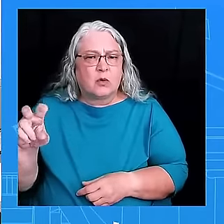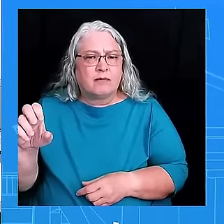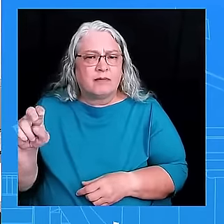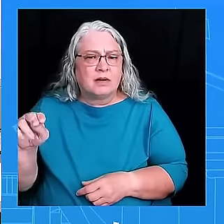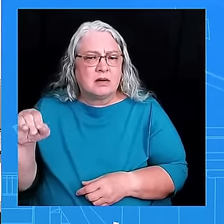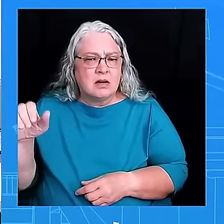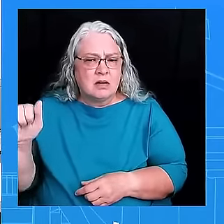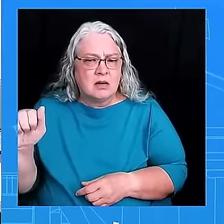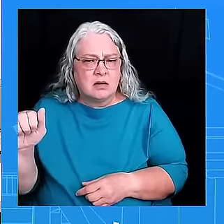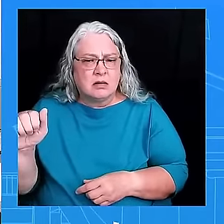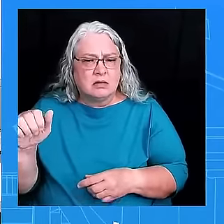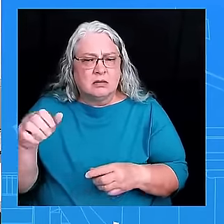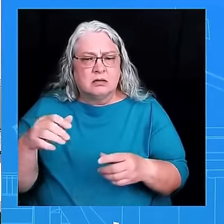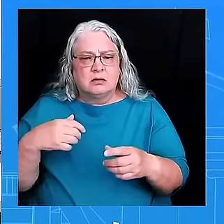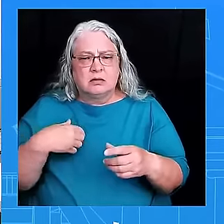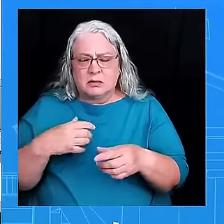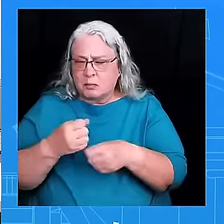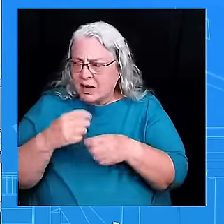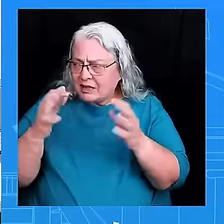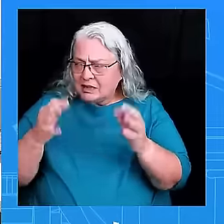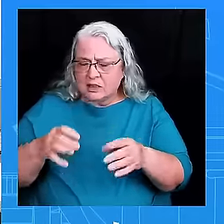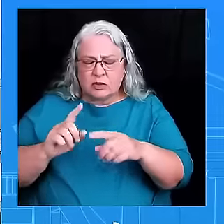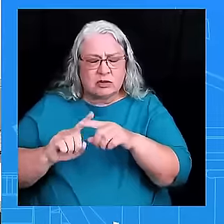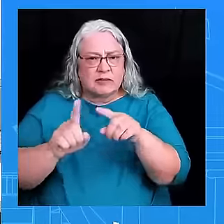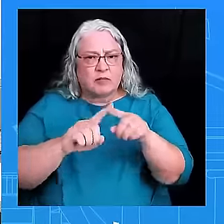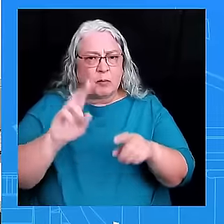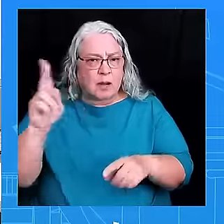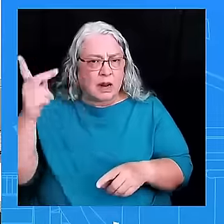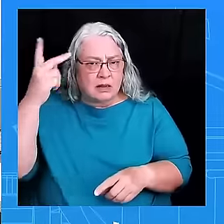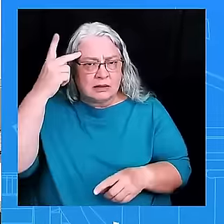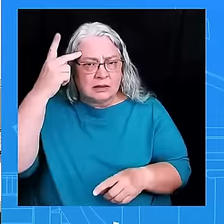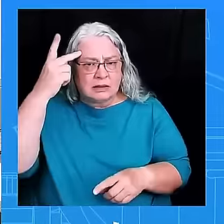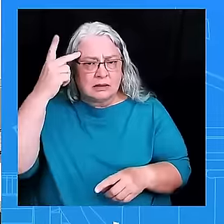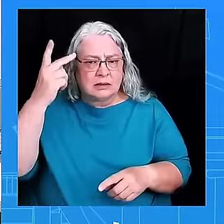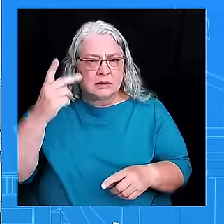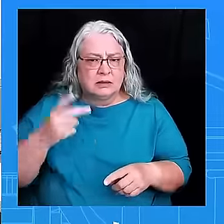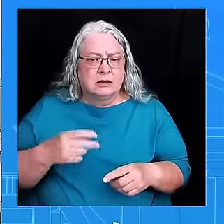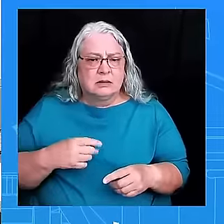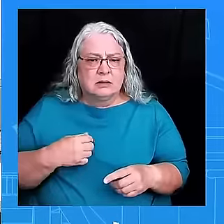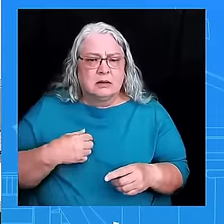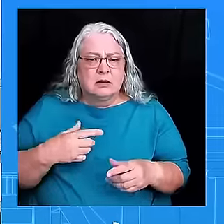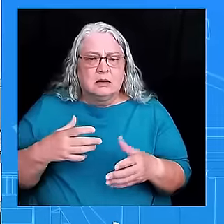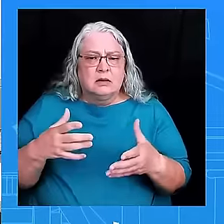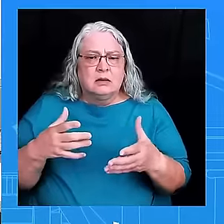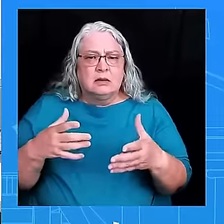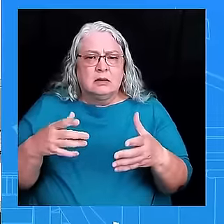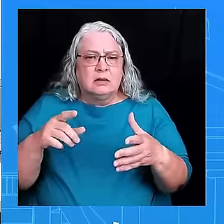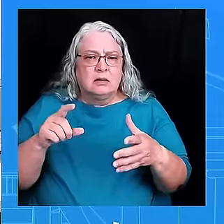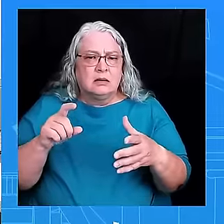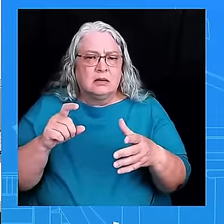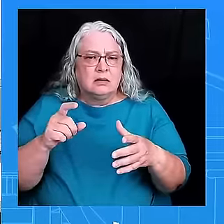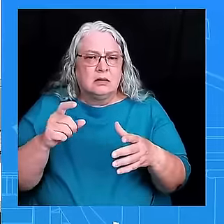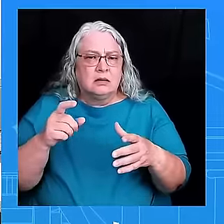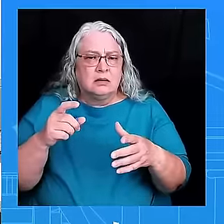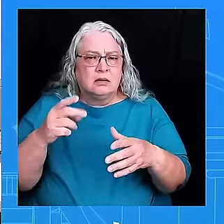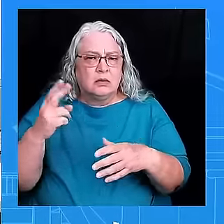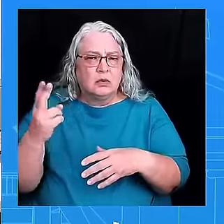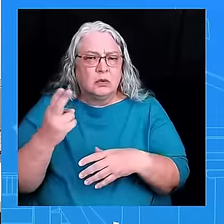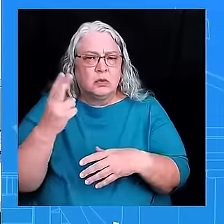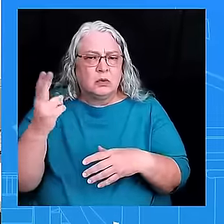through on his future part of this process leading up to these negotiations? Was this something that weighed on him for